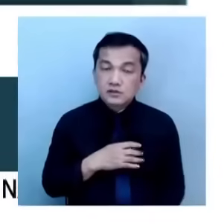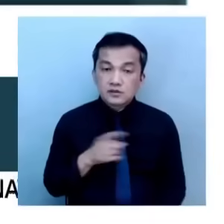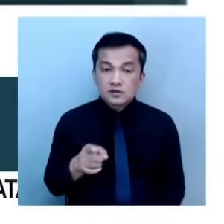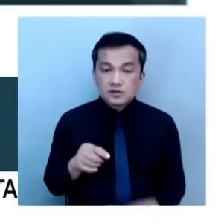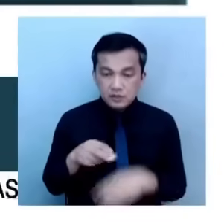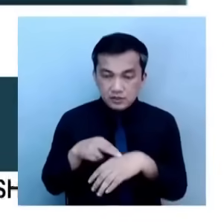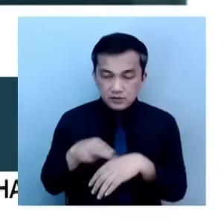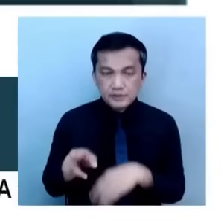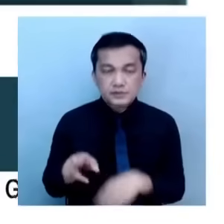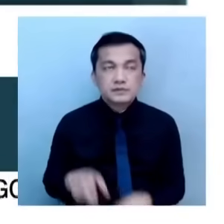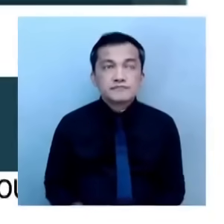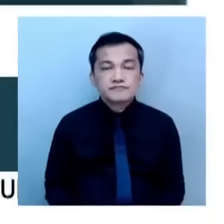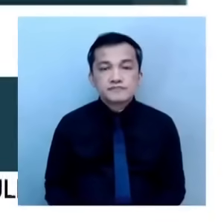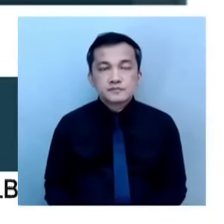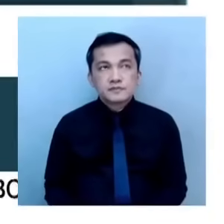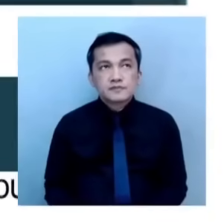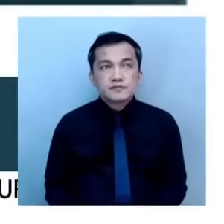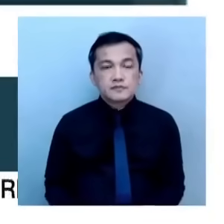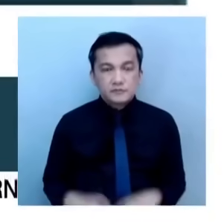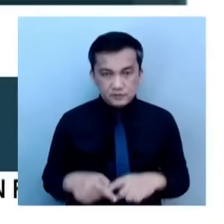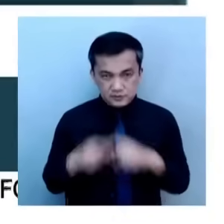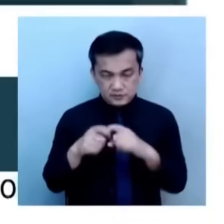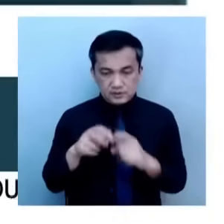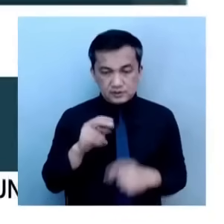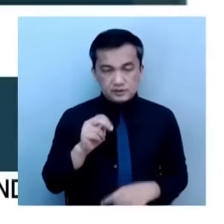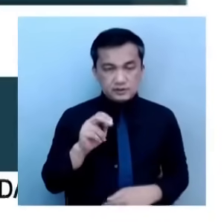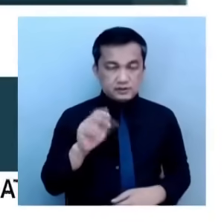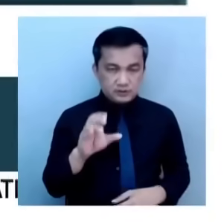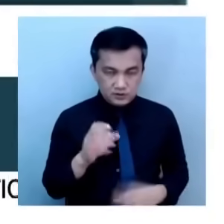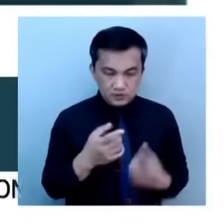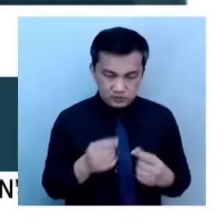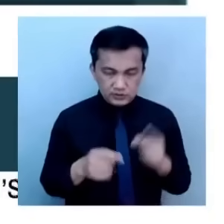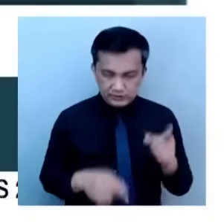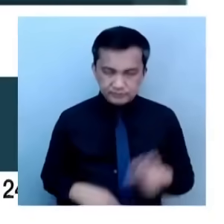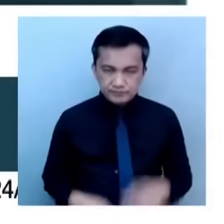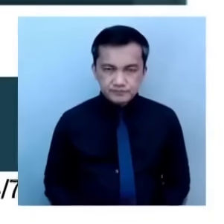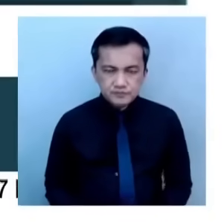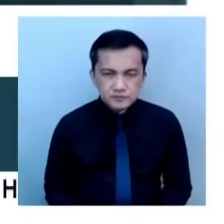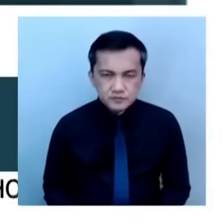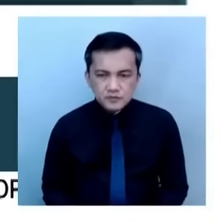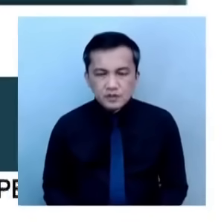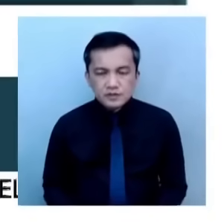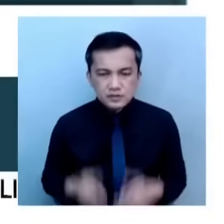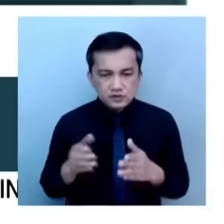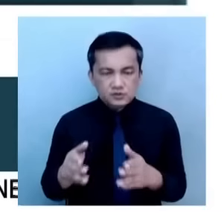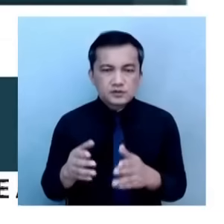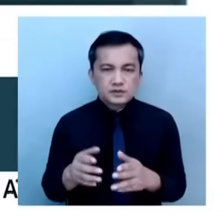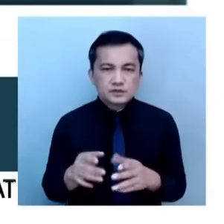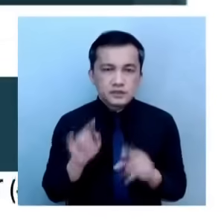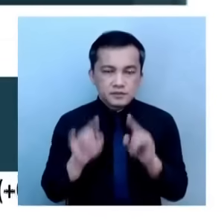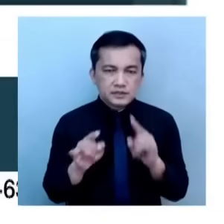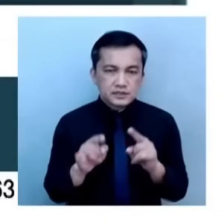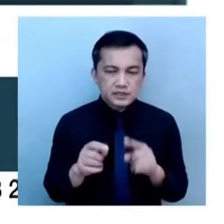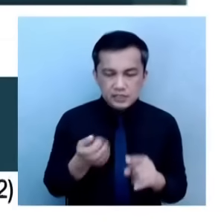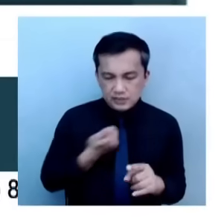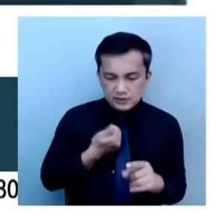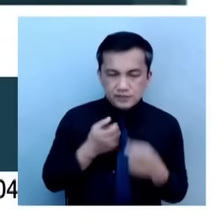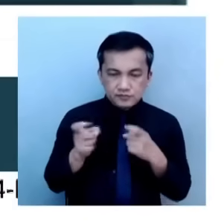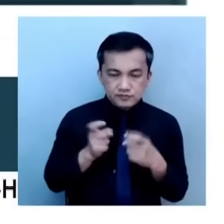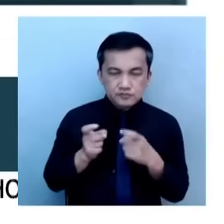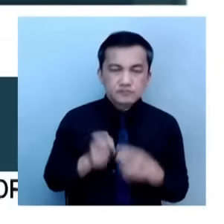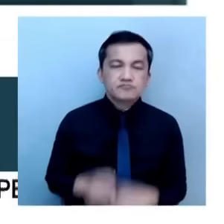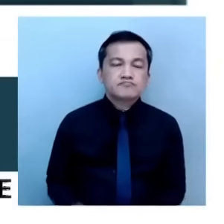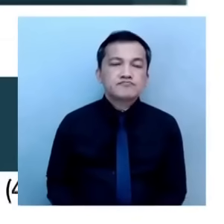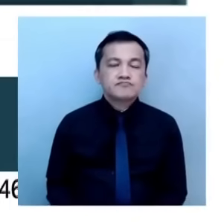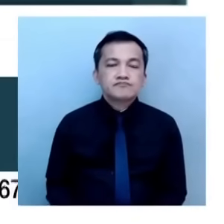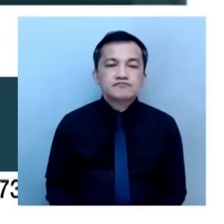the suspension to the NTC to do this. There is a way for media self-regulation to, you know,